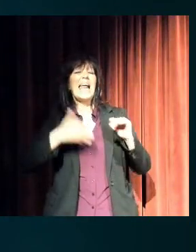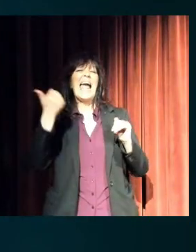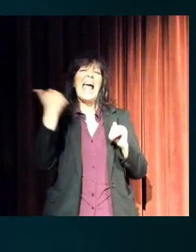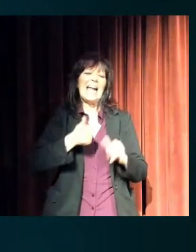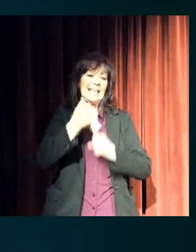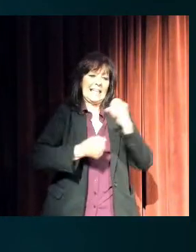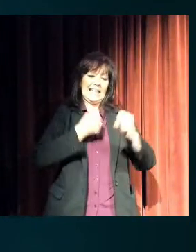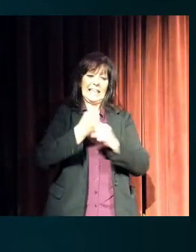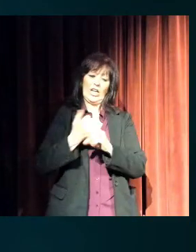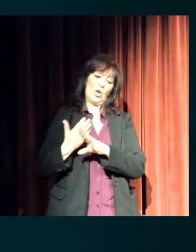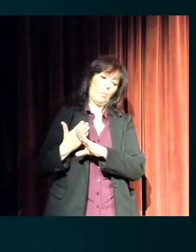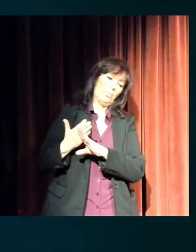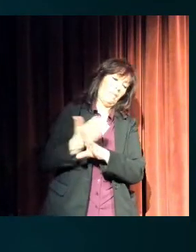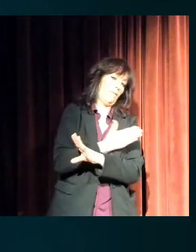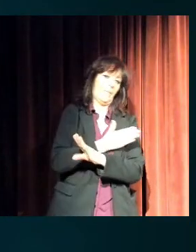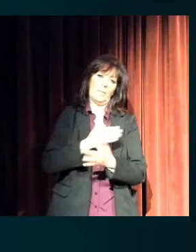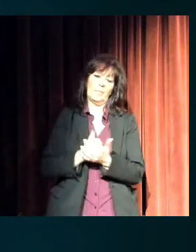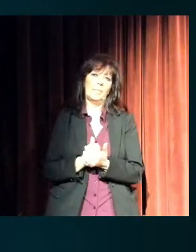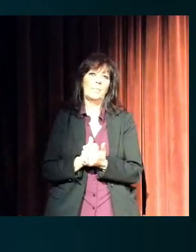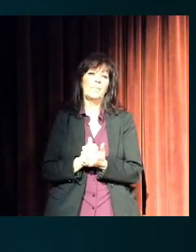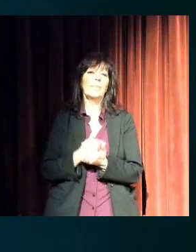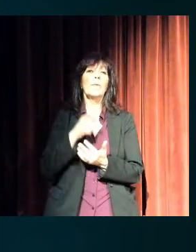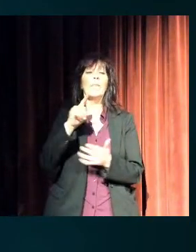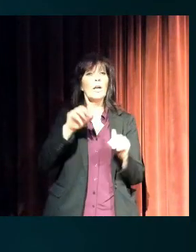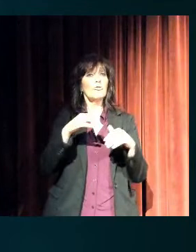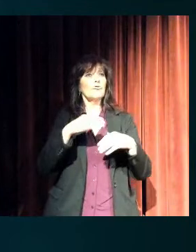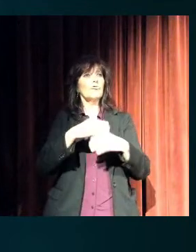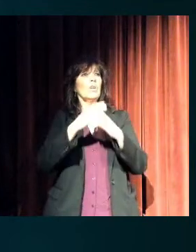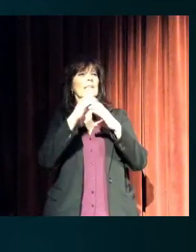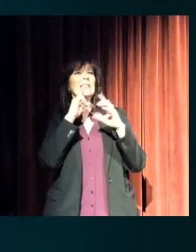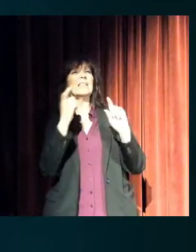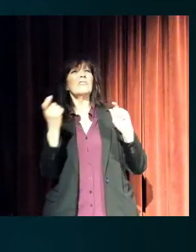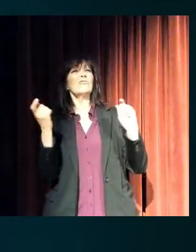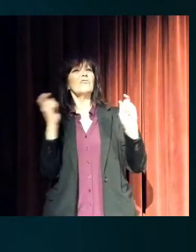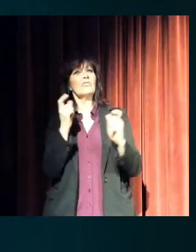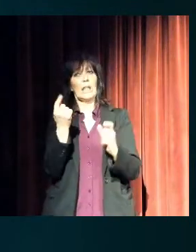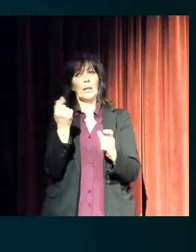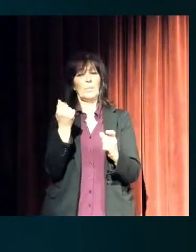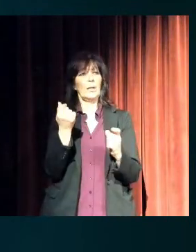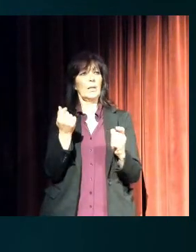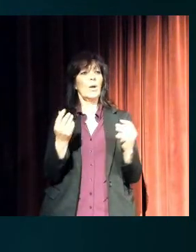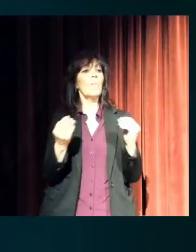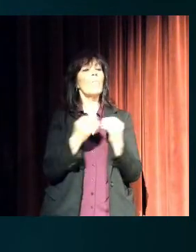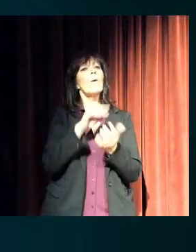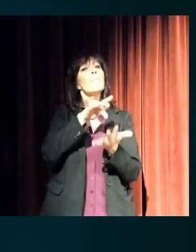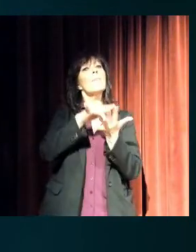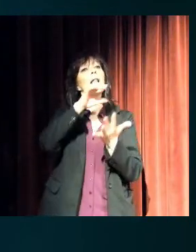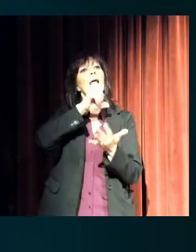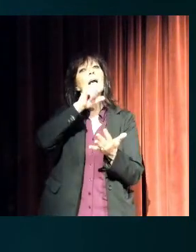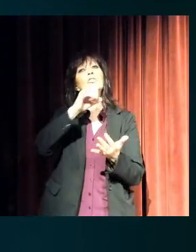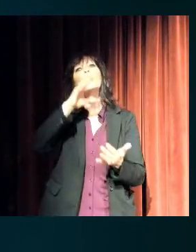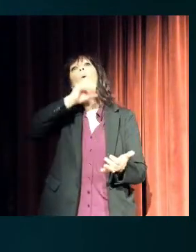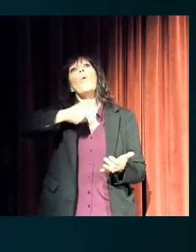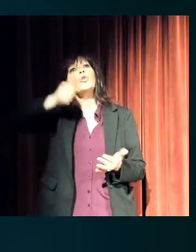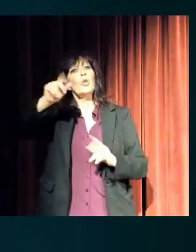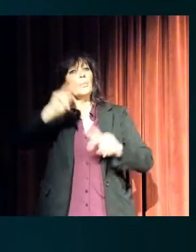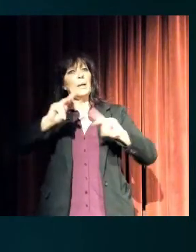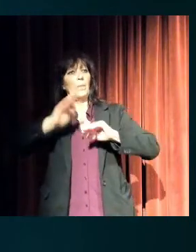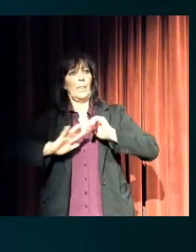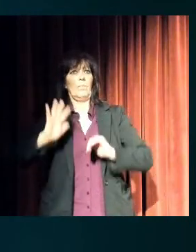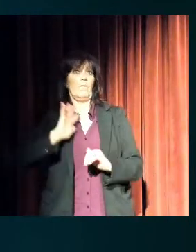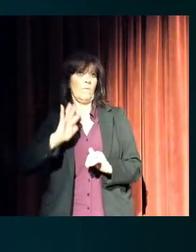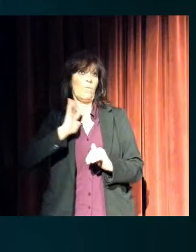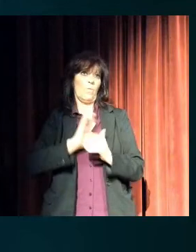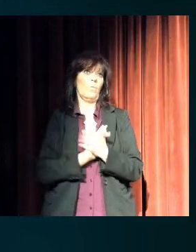year since the epidemic began. And the crisis has changed, taking more middle-aged and older adults than